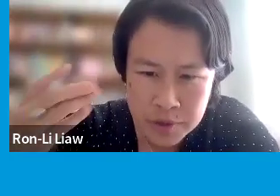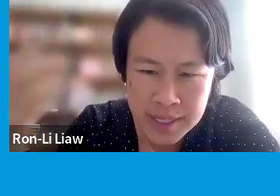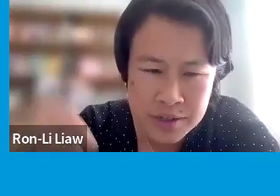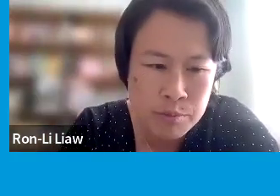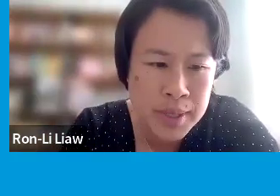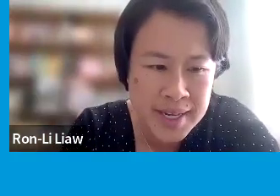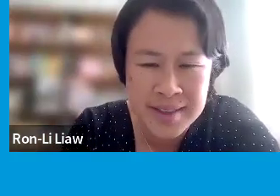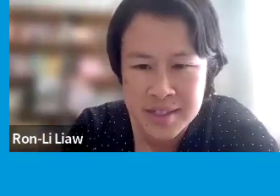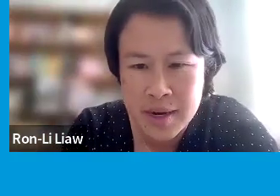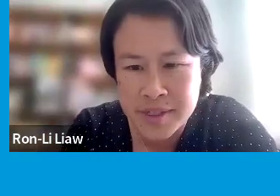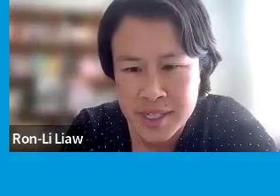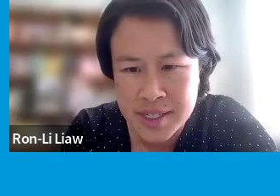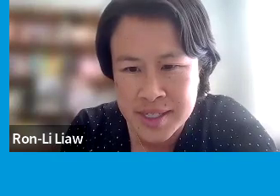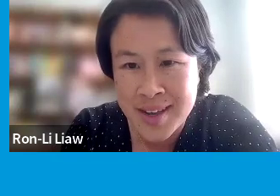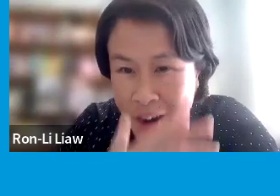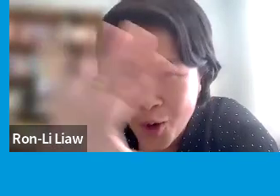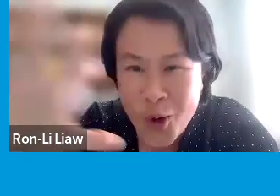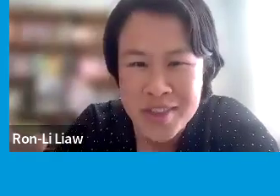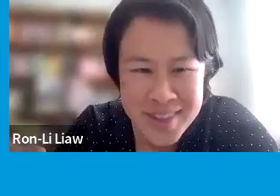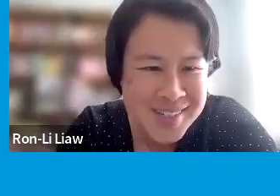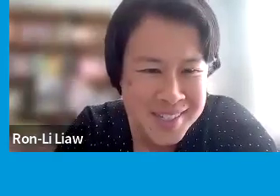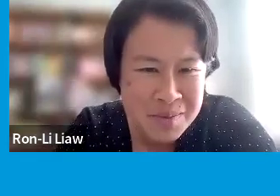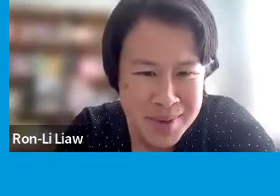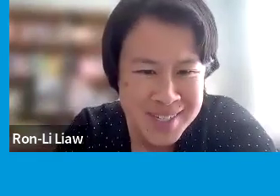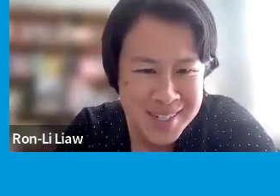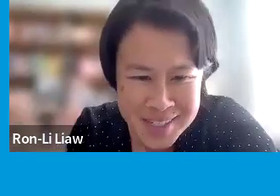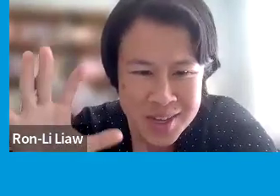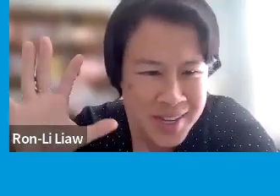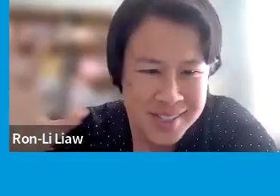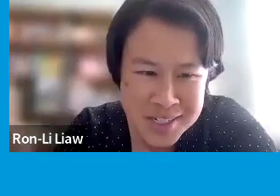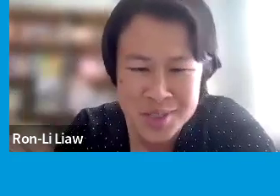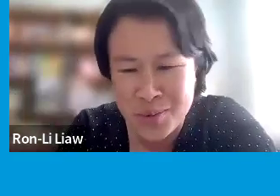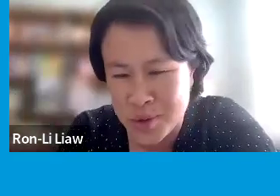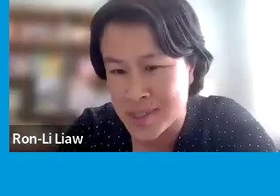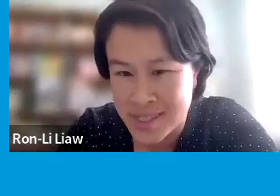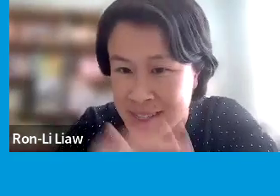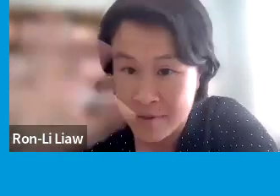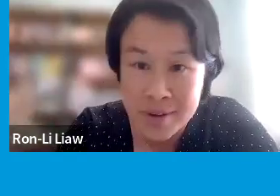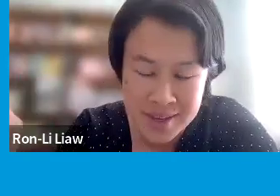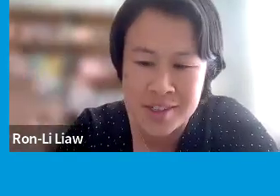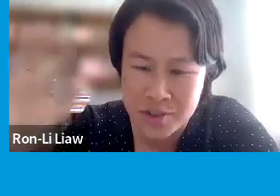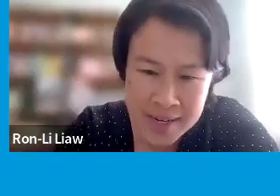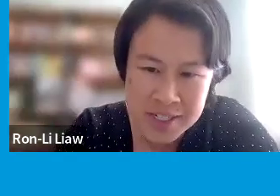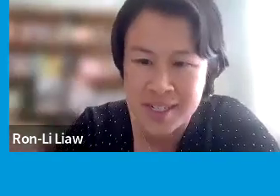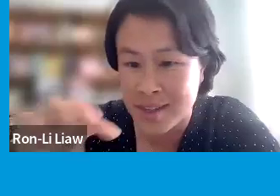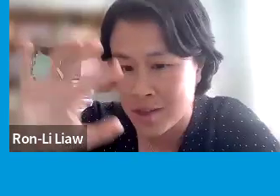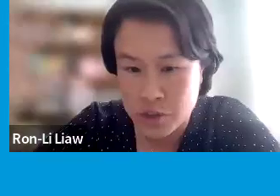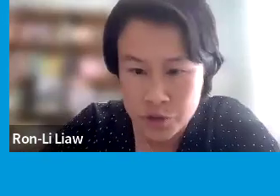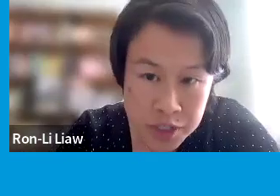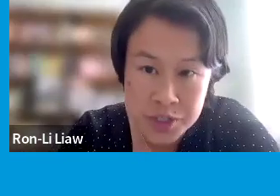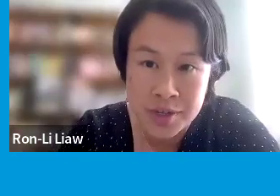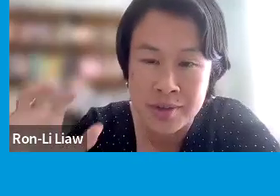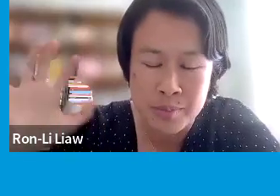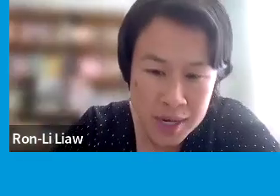and thoughtful nature of planning in these conversations on all the things, as Jamie mentioned, it's not just the rules, it's everything, the strategy,